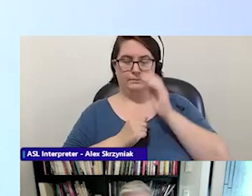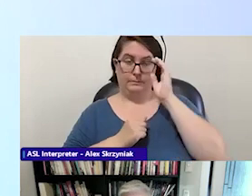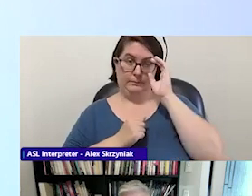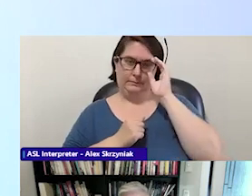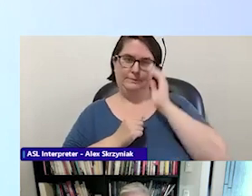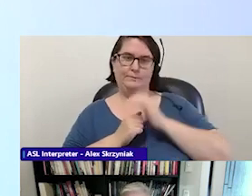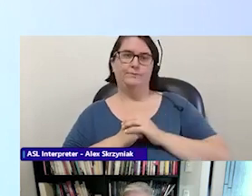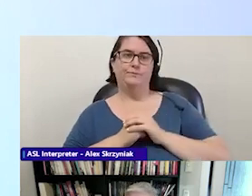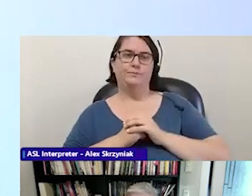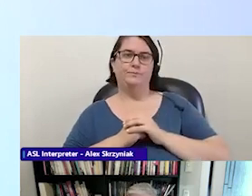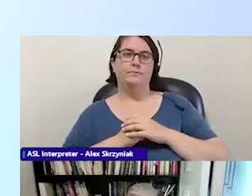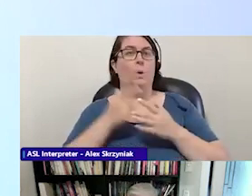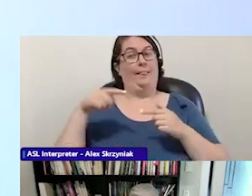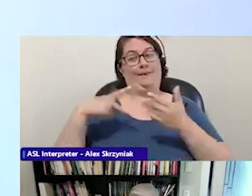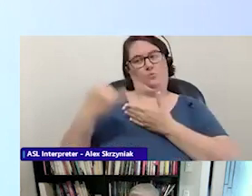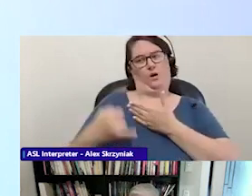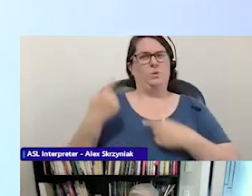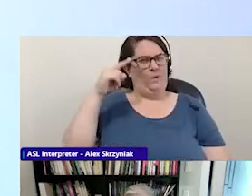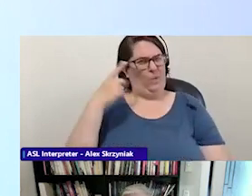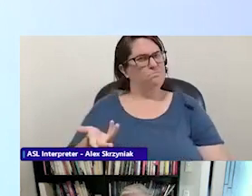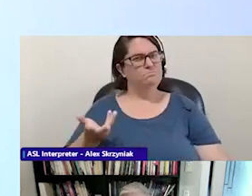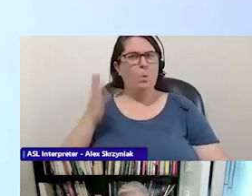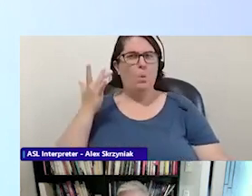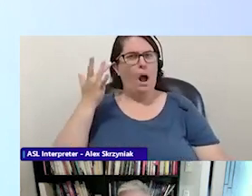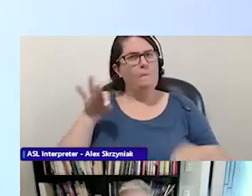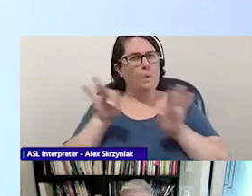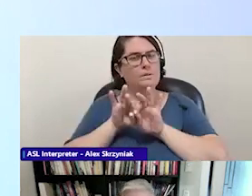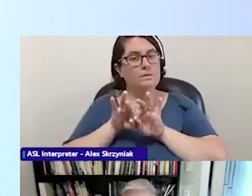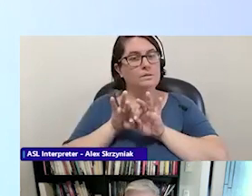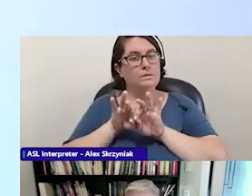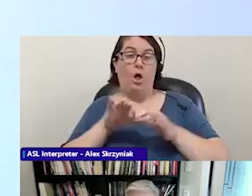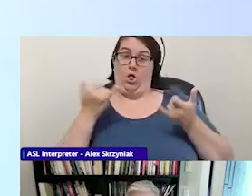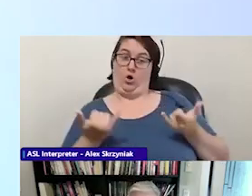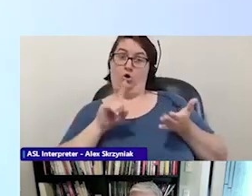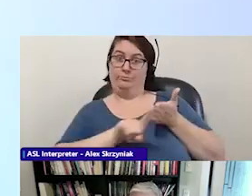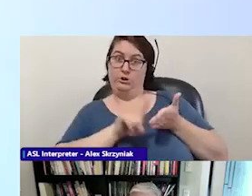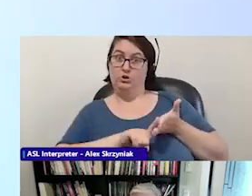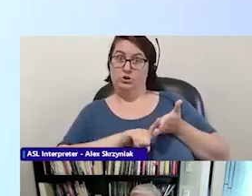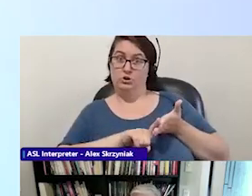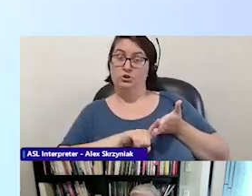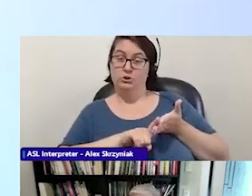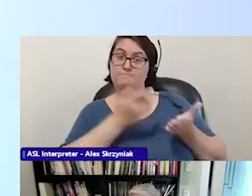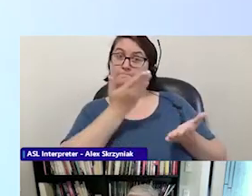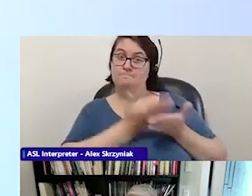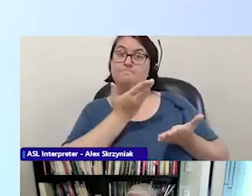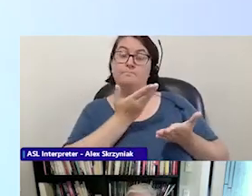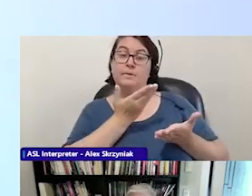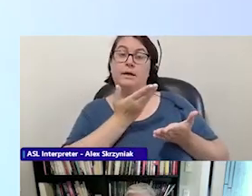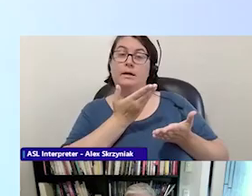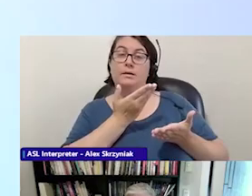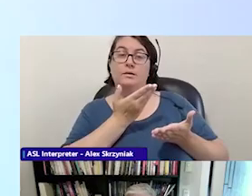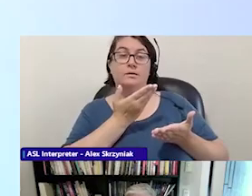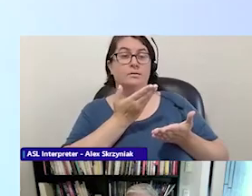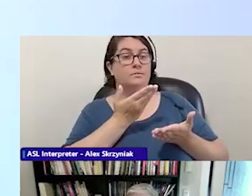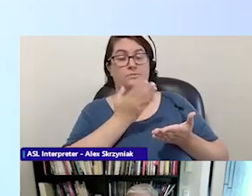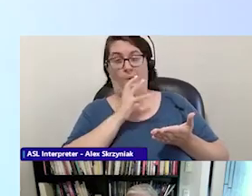So why did we need this project? The current research shows, data-driven